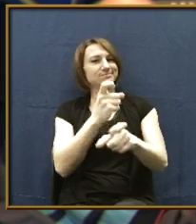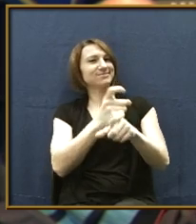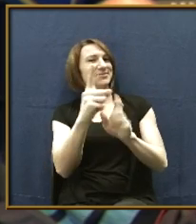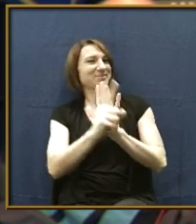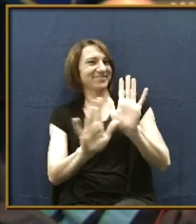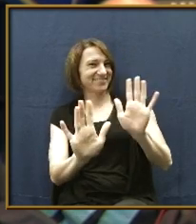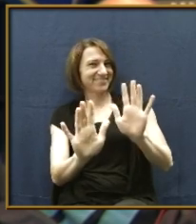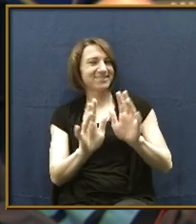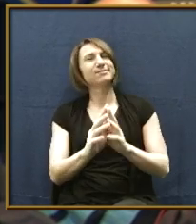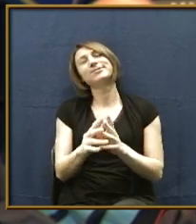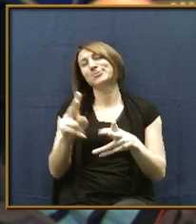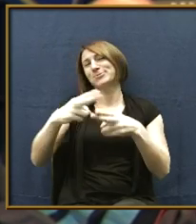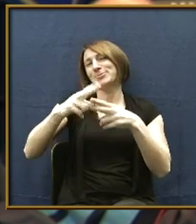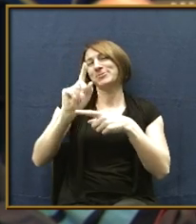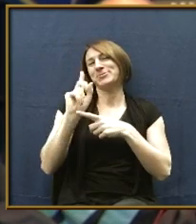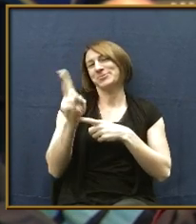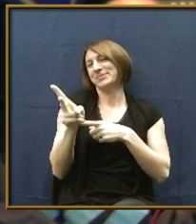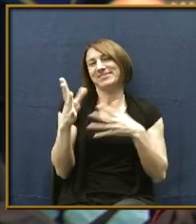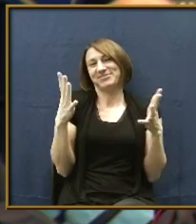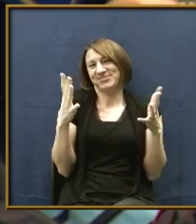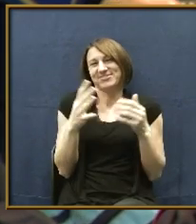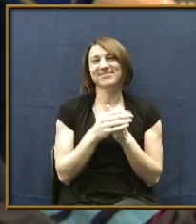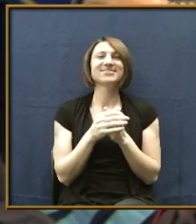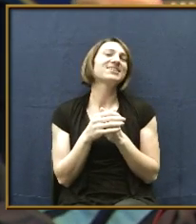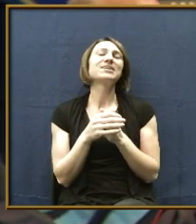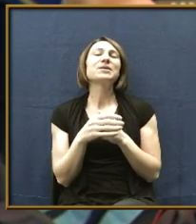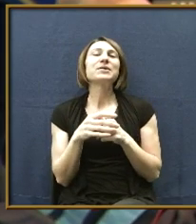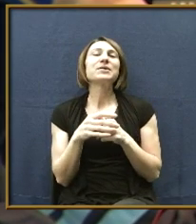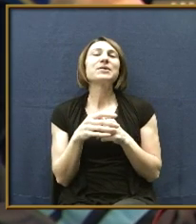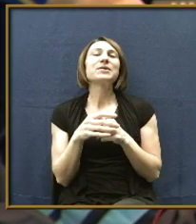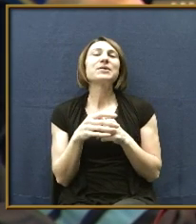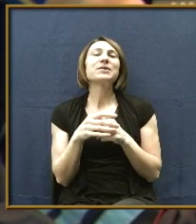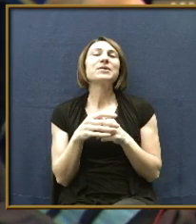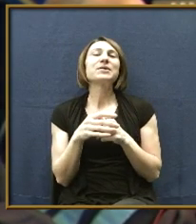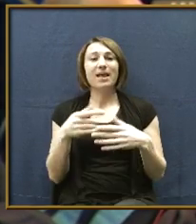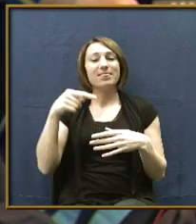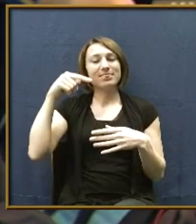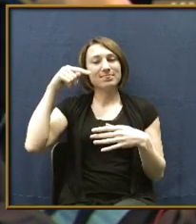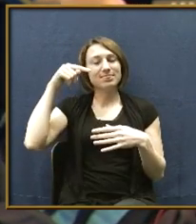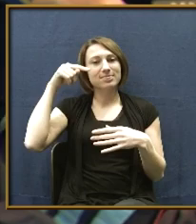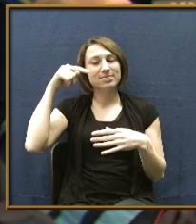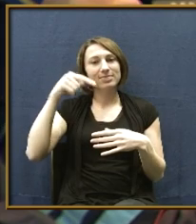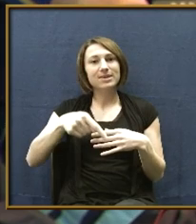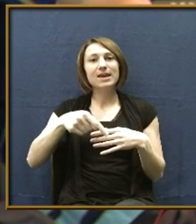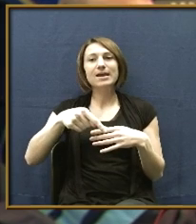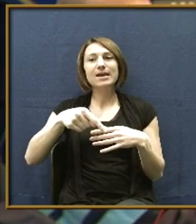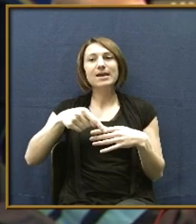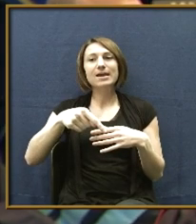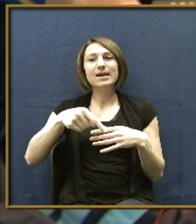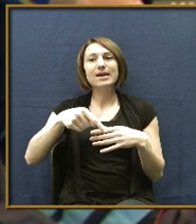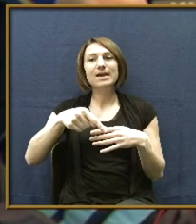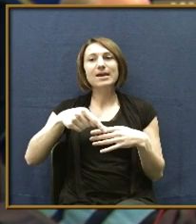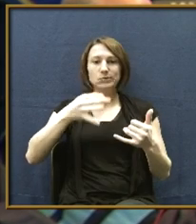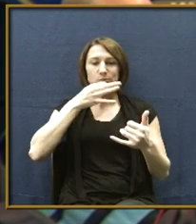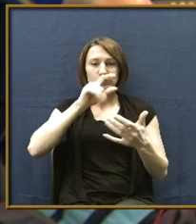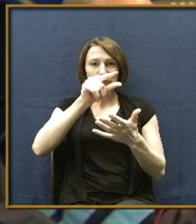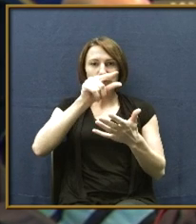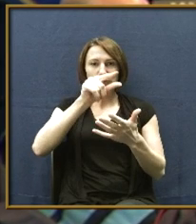about 10 minutes. But this advice is the last that will help you as you turn the next.